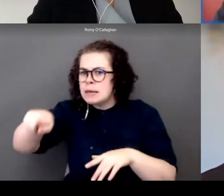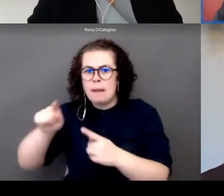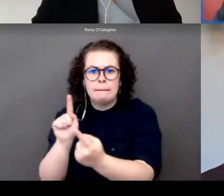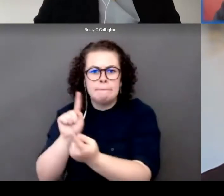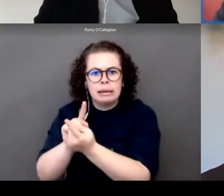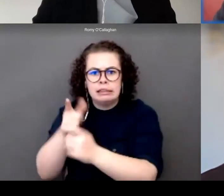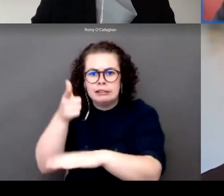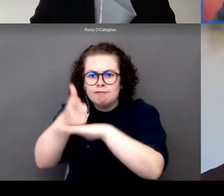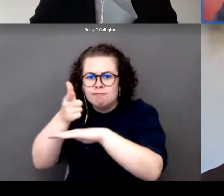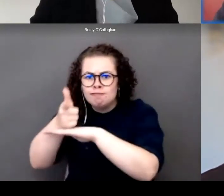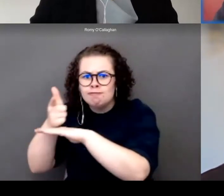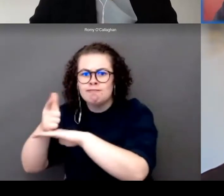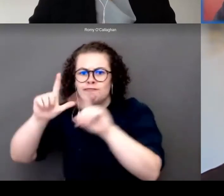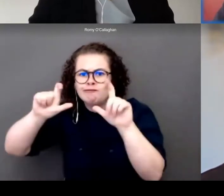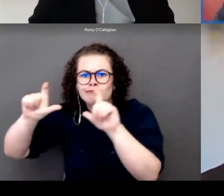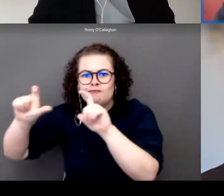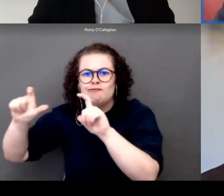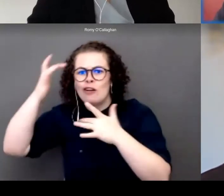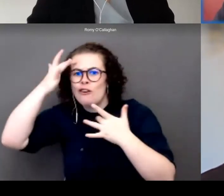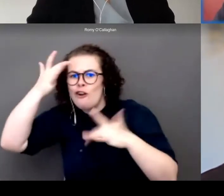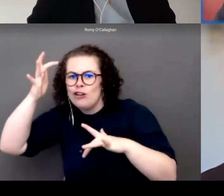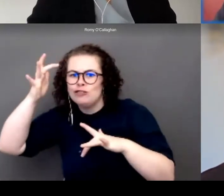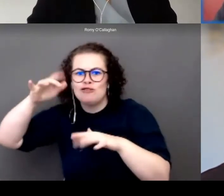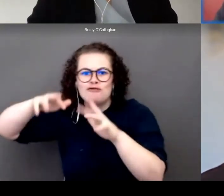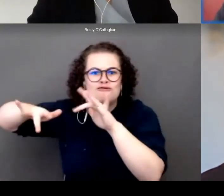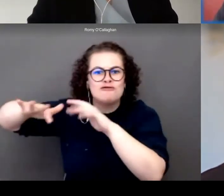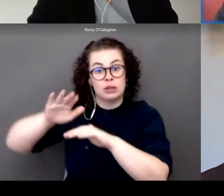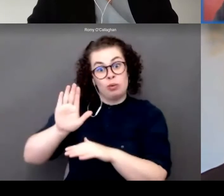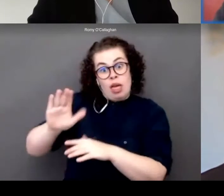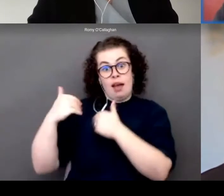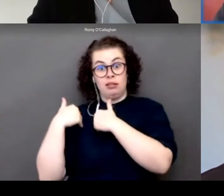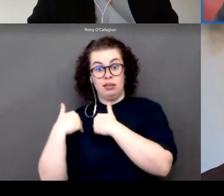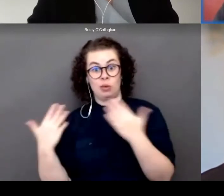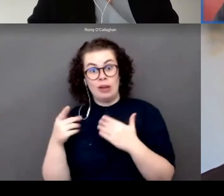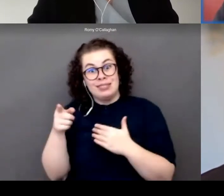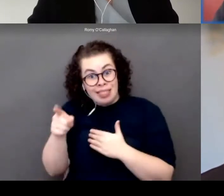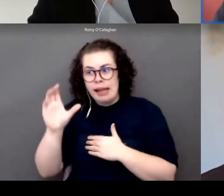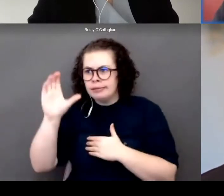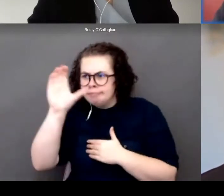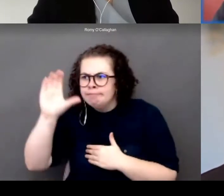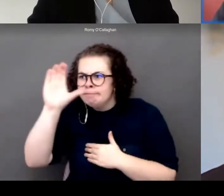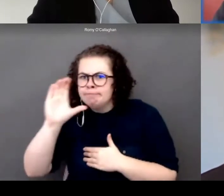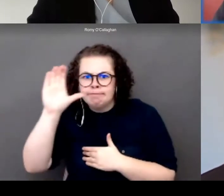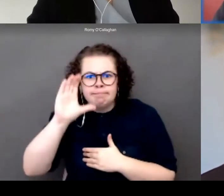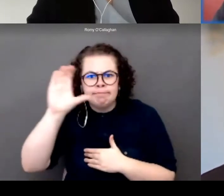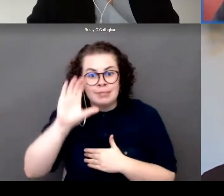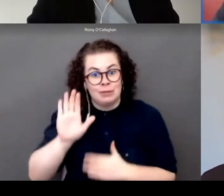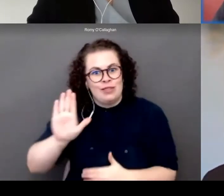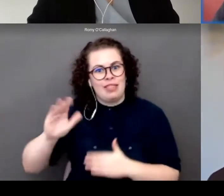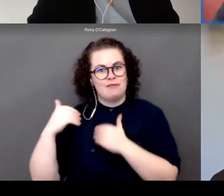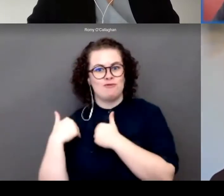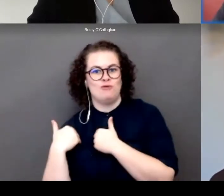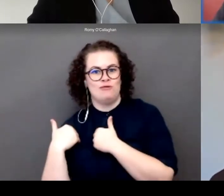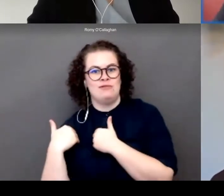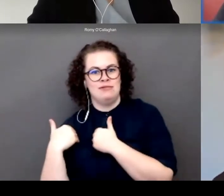the cultural heritage elements, they also have the task to find those people who know,